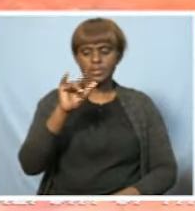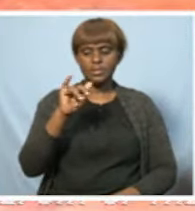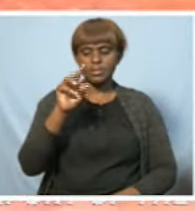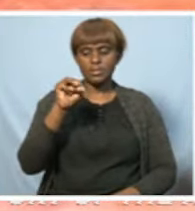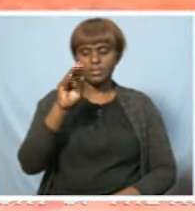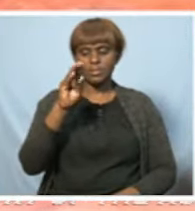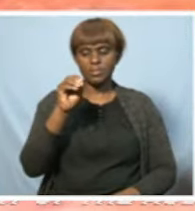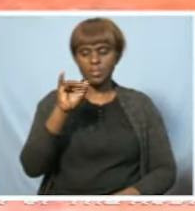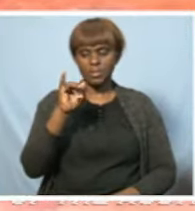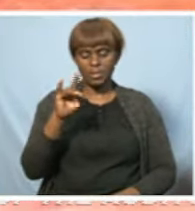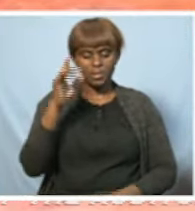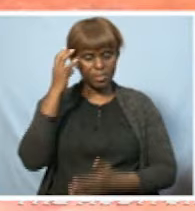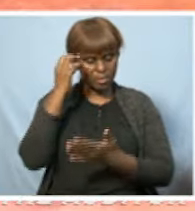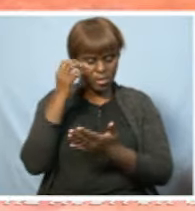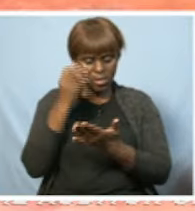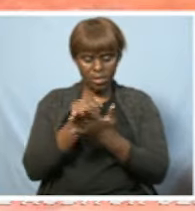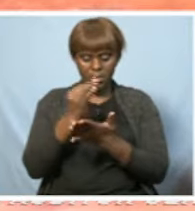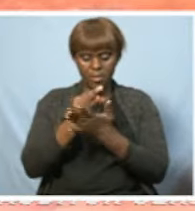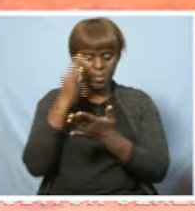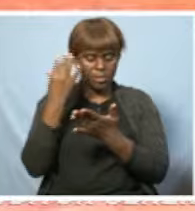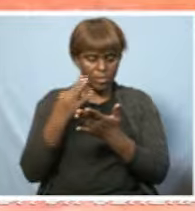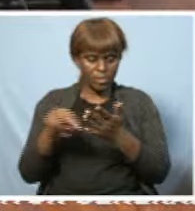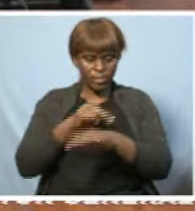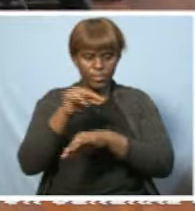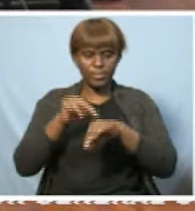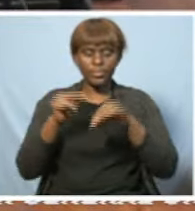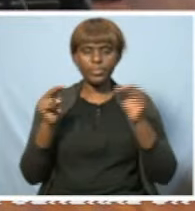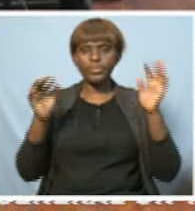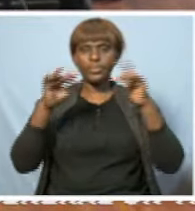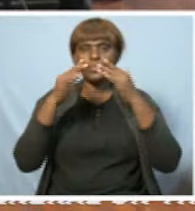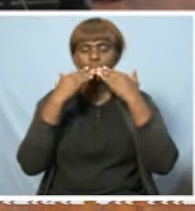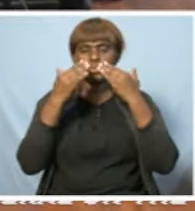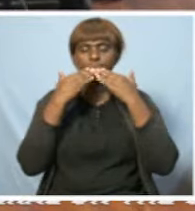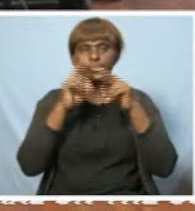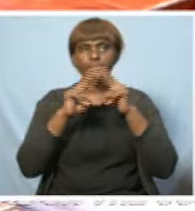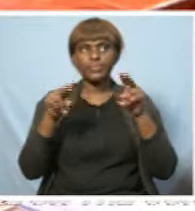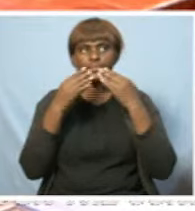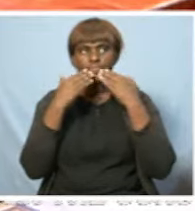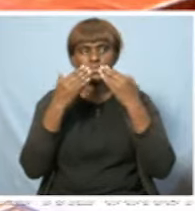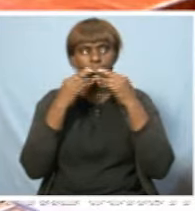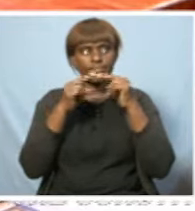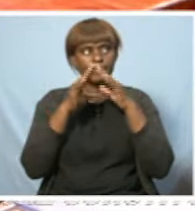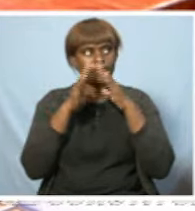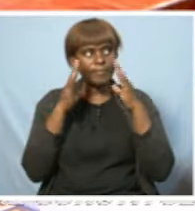Office of the Clerk of National Assembly. Thank you, Chair. Thank you so much.